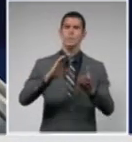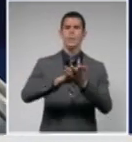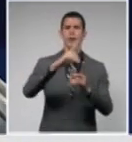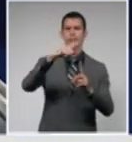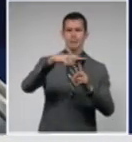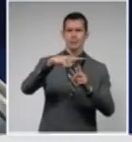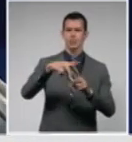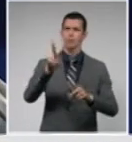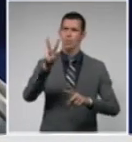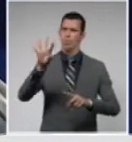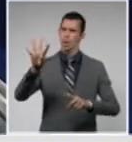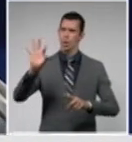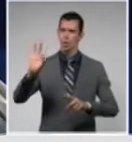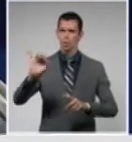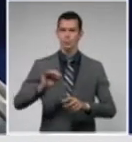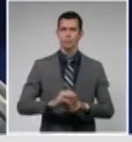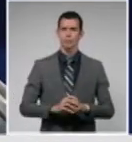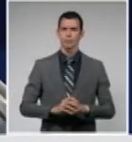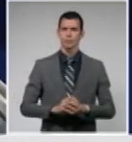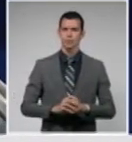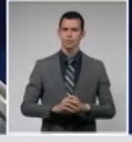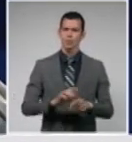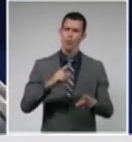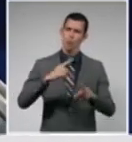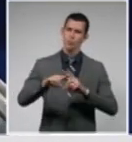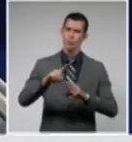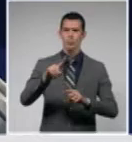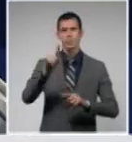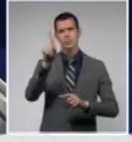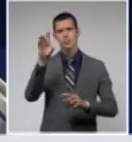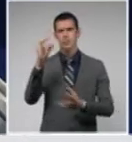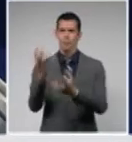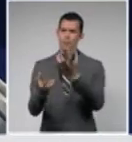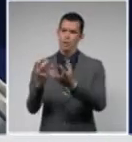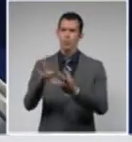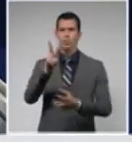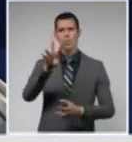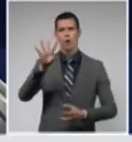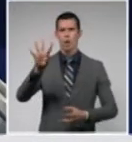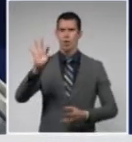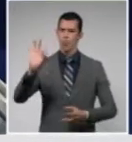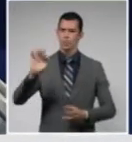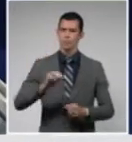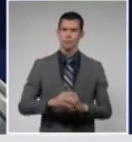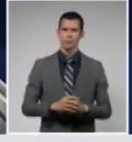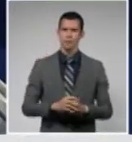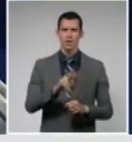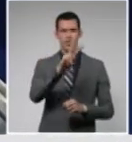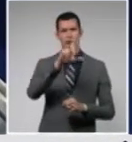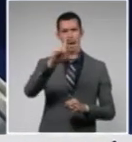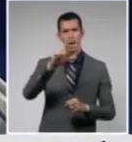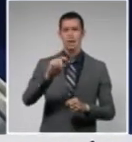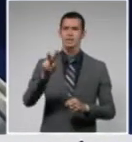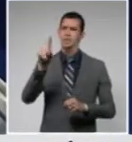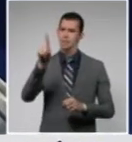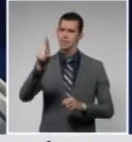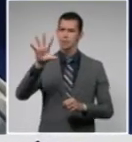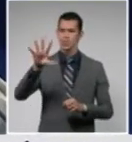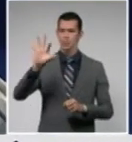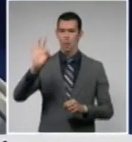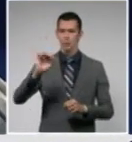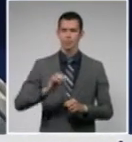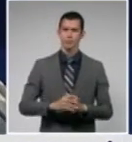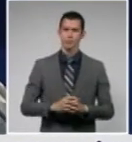Cuba, 90 from Guantánamo, and so on and so forth from all of the country's territories.